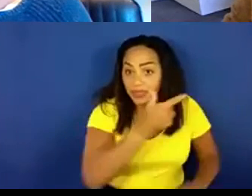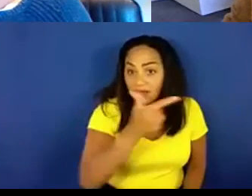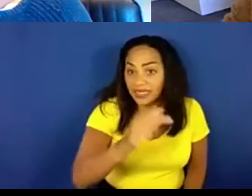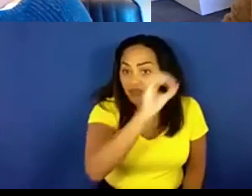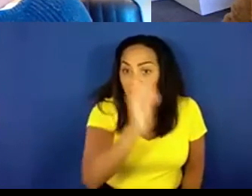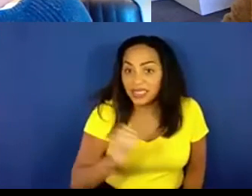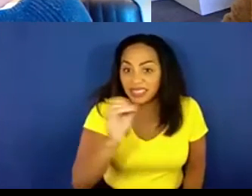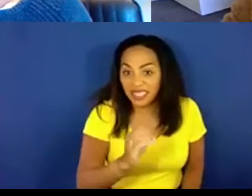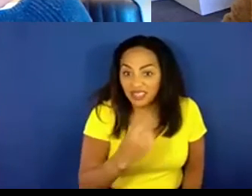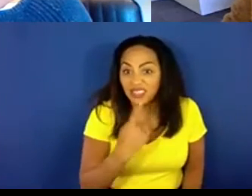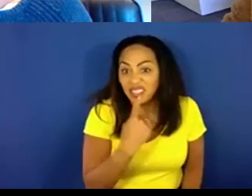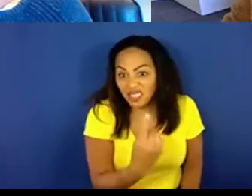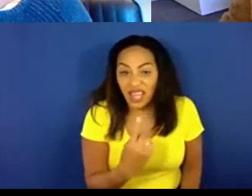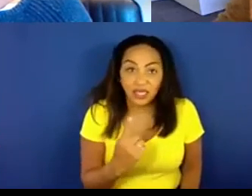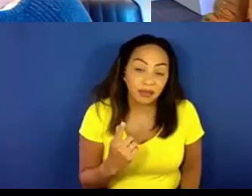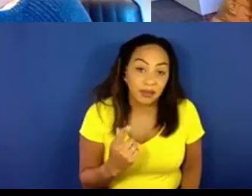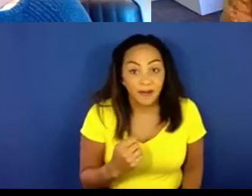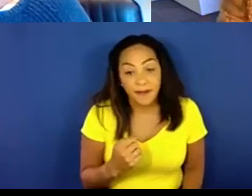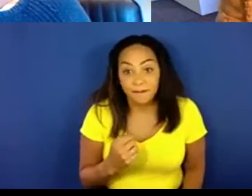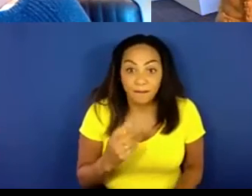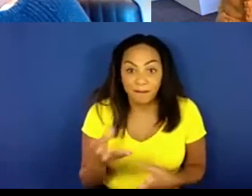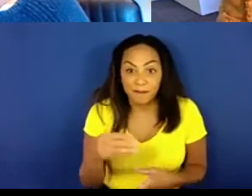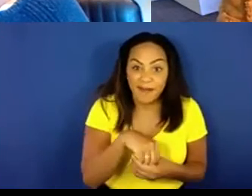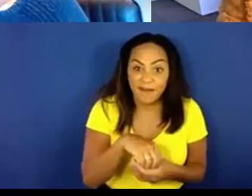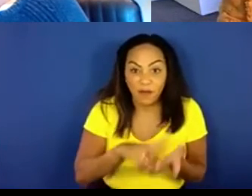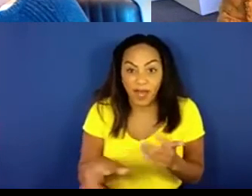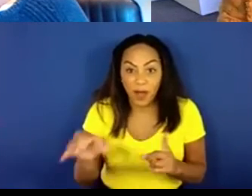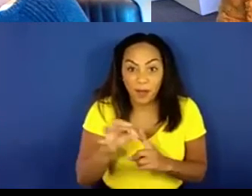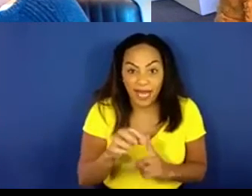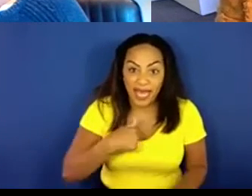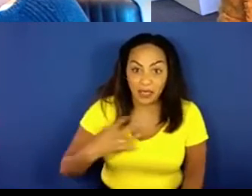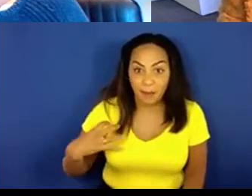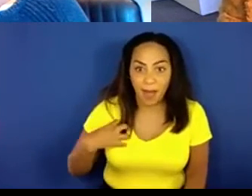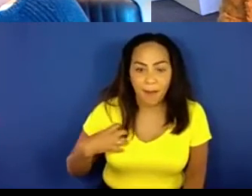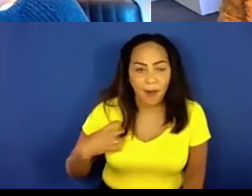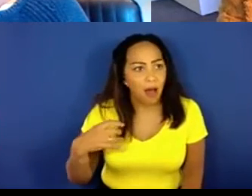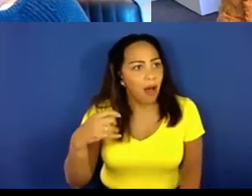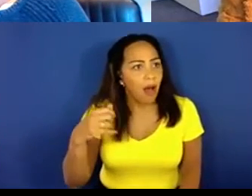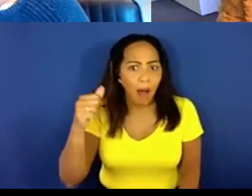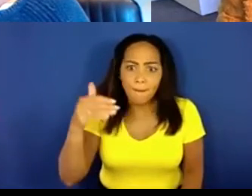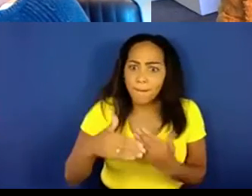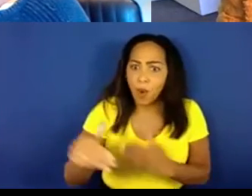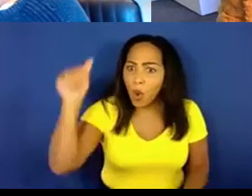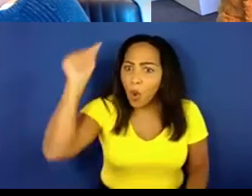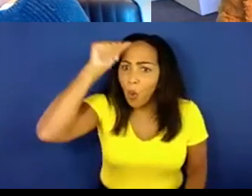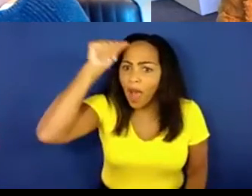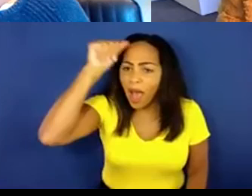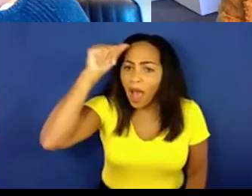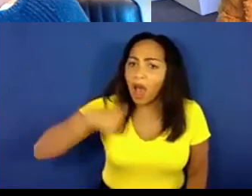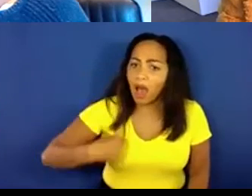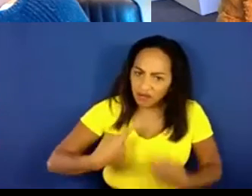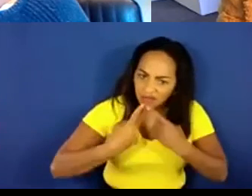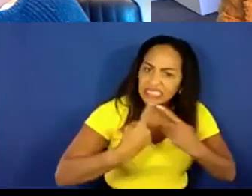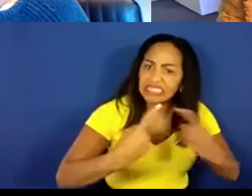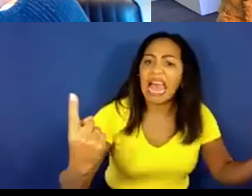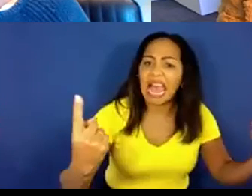being a member of Voice and Influence Partnership had meant they felt more aware of and able to have their say on decisions that affected their local area.